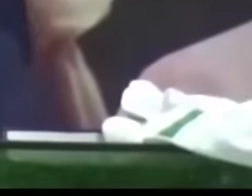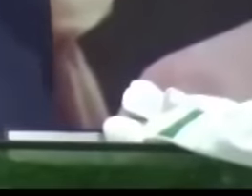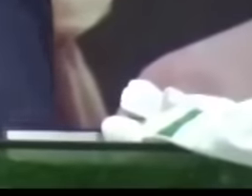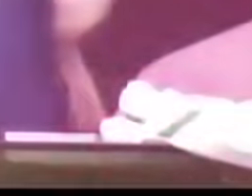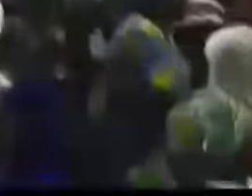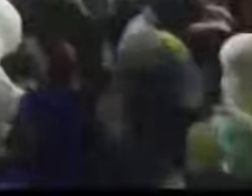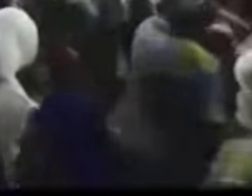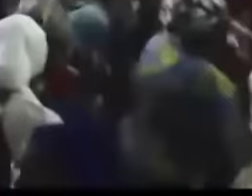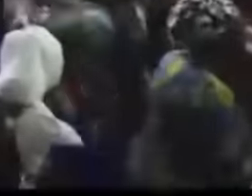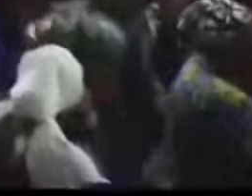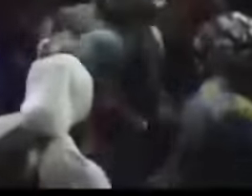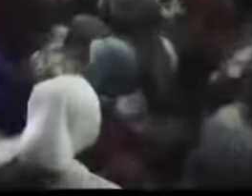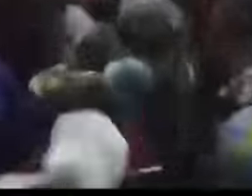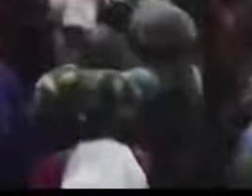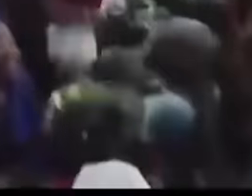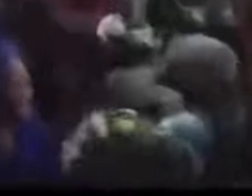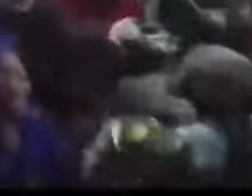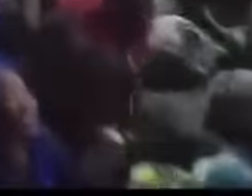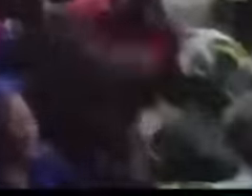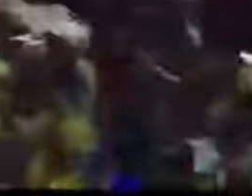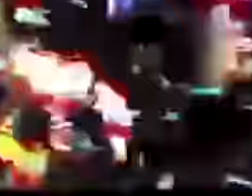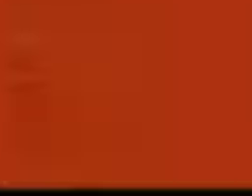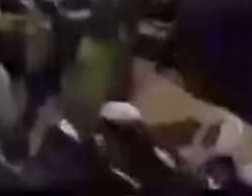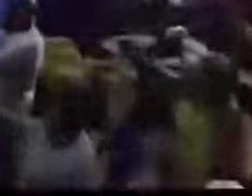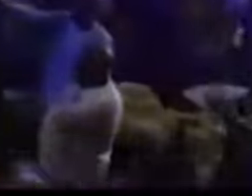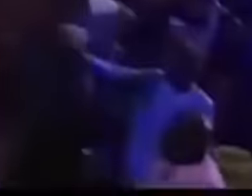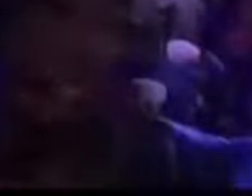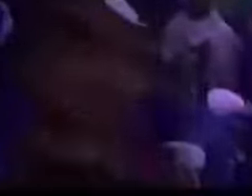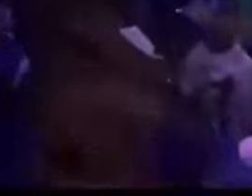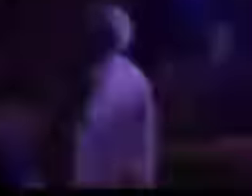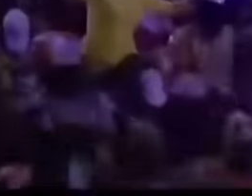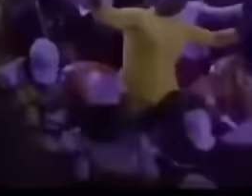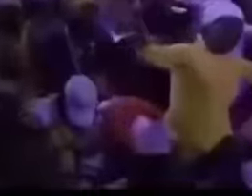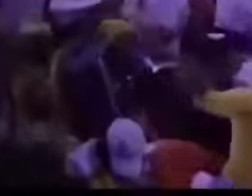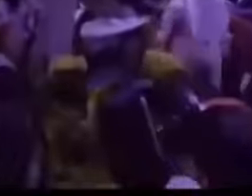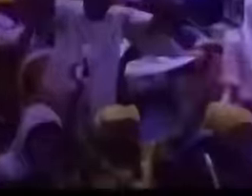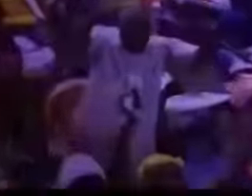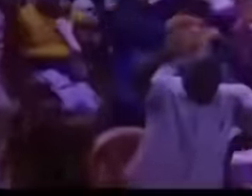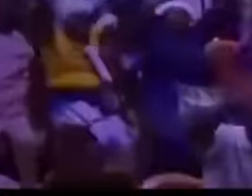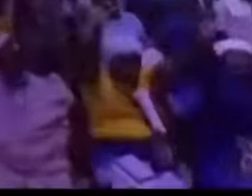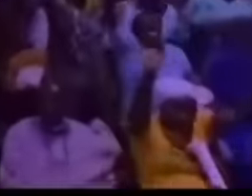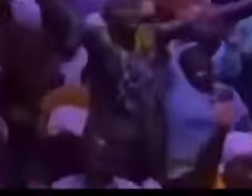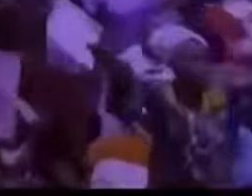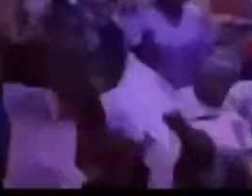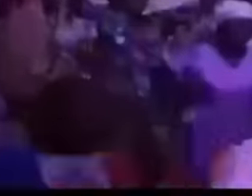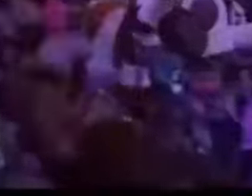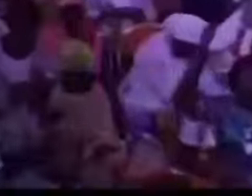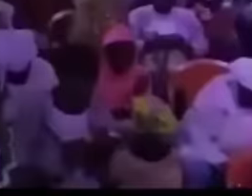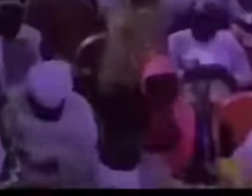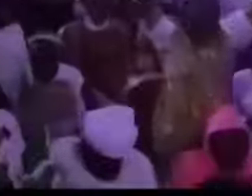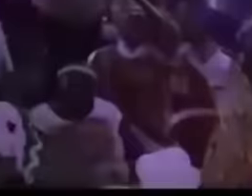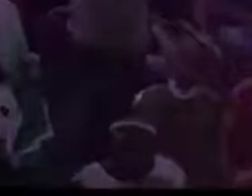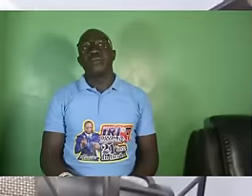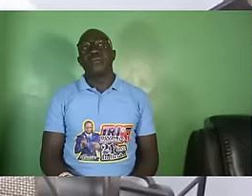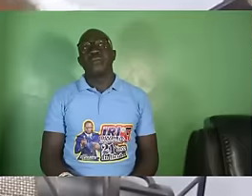lolu barejo to ba le wa to suko kan laye ninu fun wa pe iwo na ma se bi oba ko ni to pare loruko Jesus ami o.